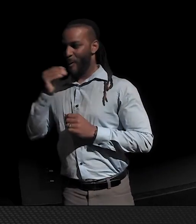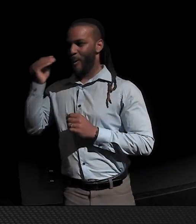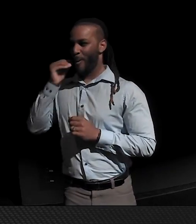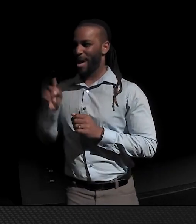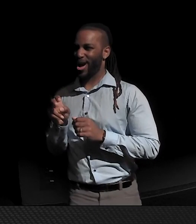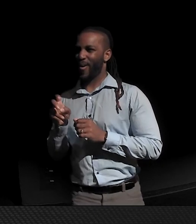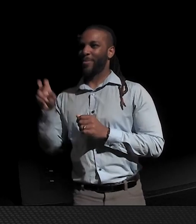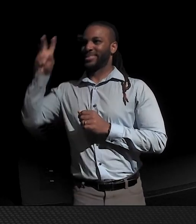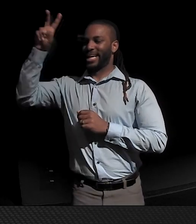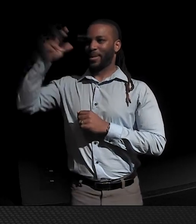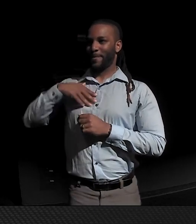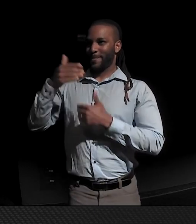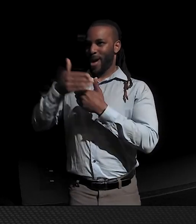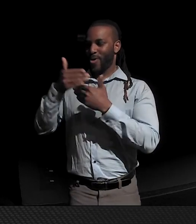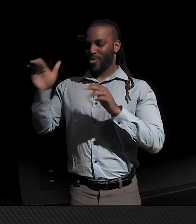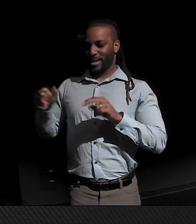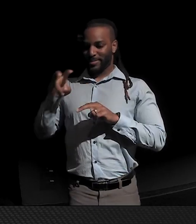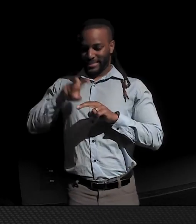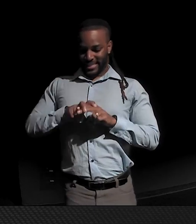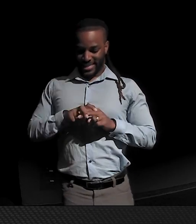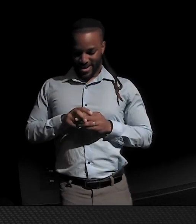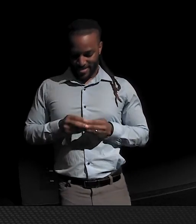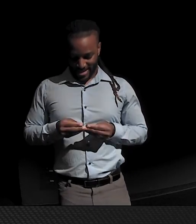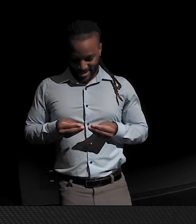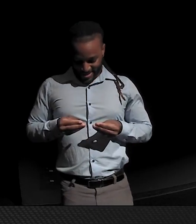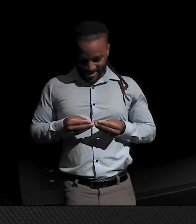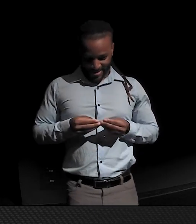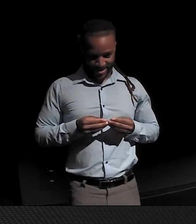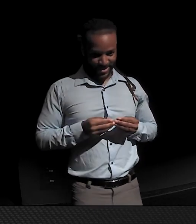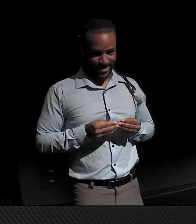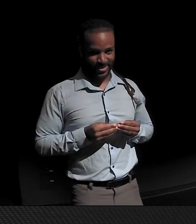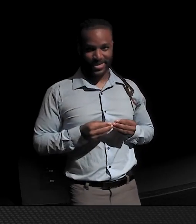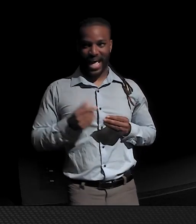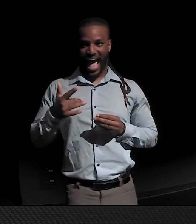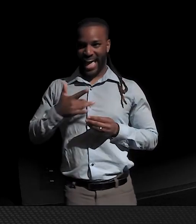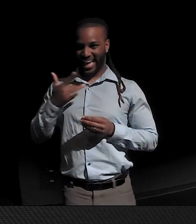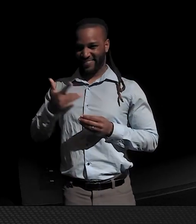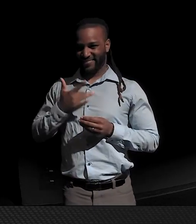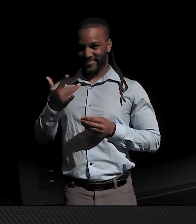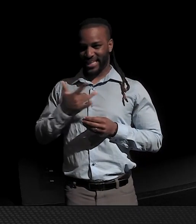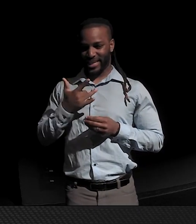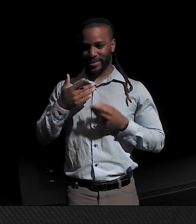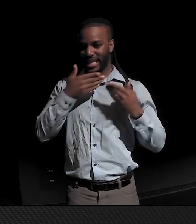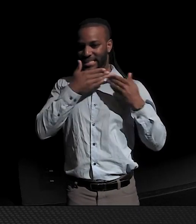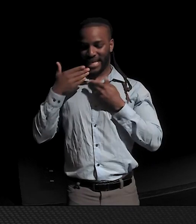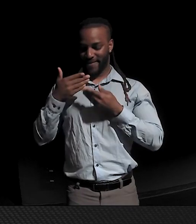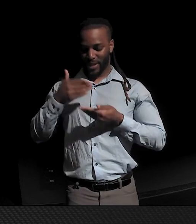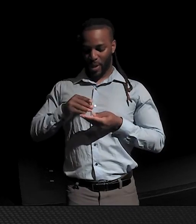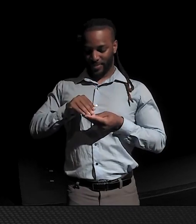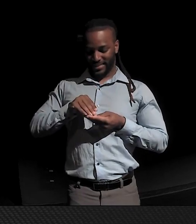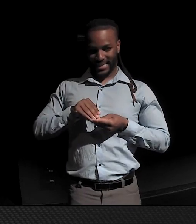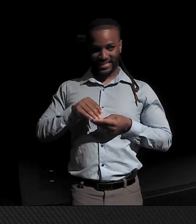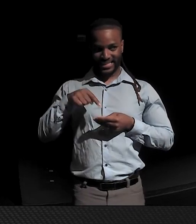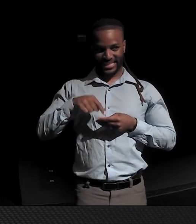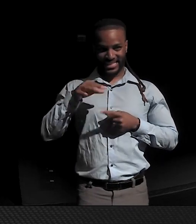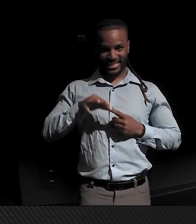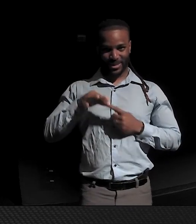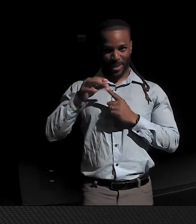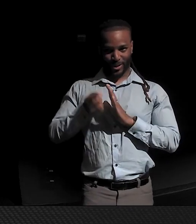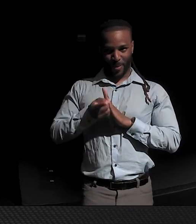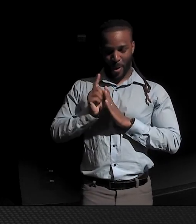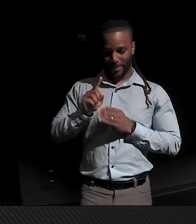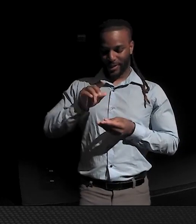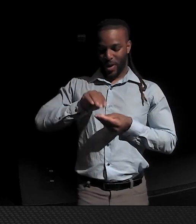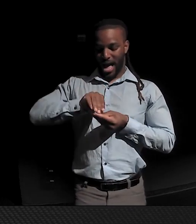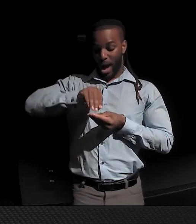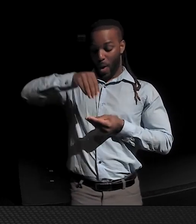upstairs, and I'm sitting there in this moment, and it's like I can feel how this special this moment is. And